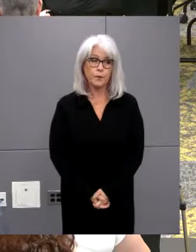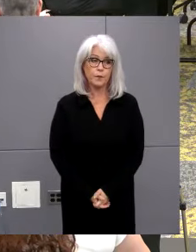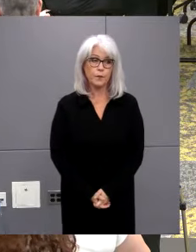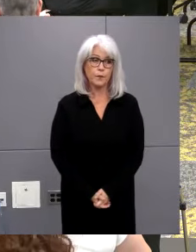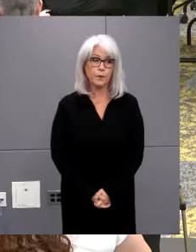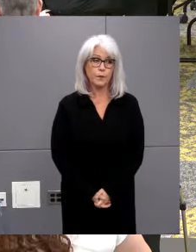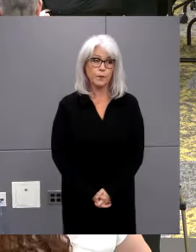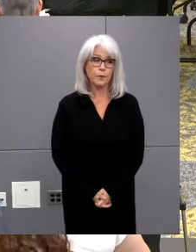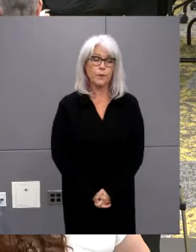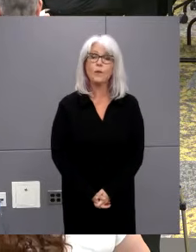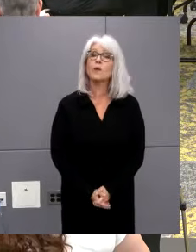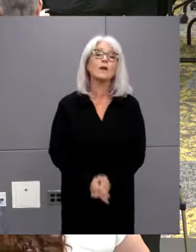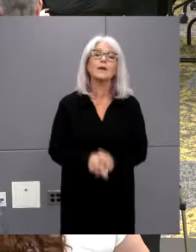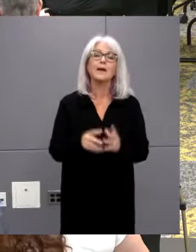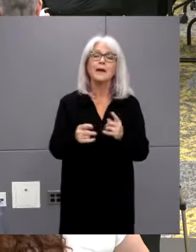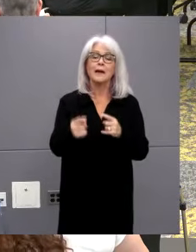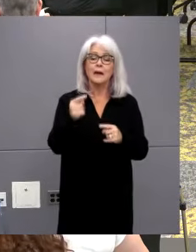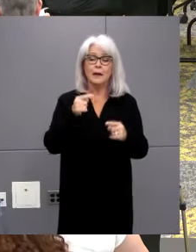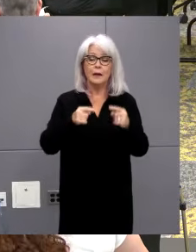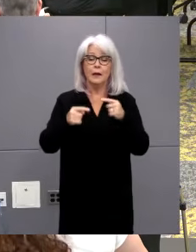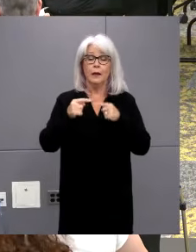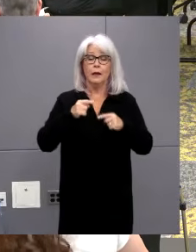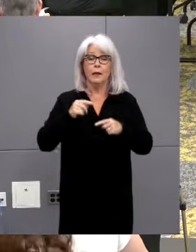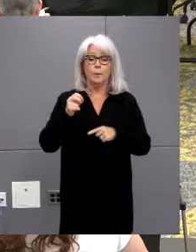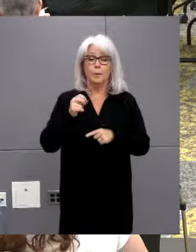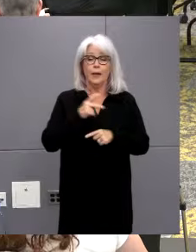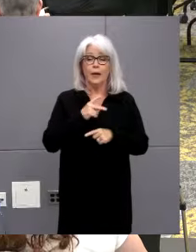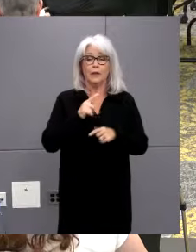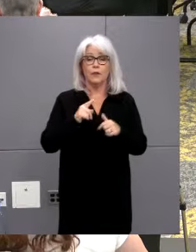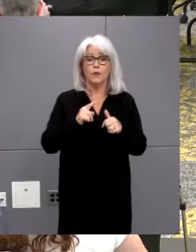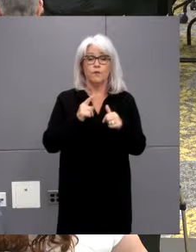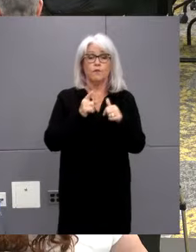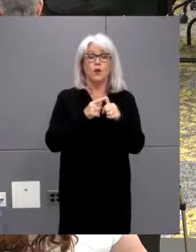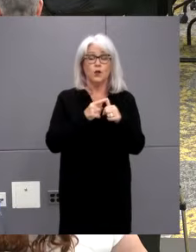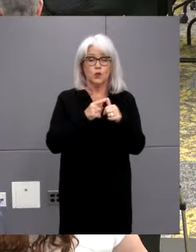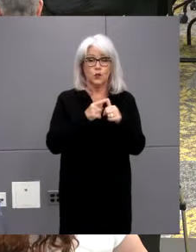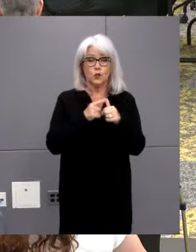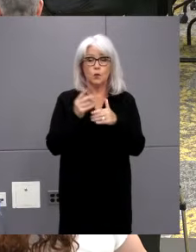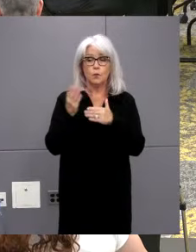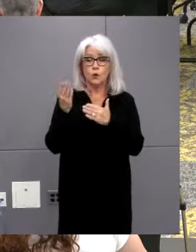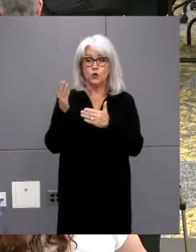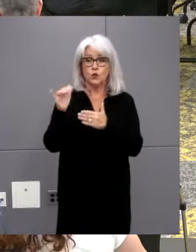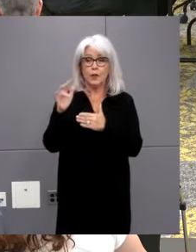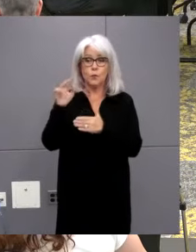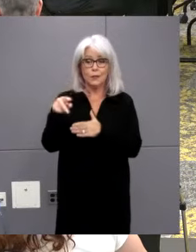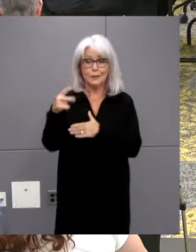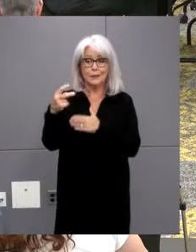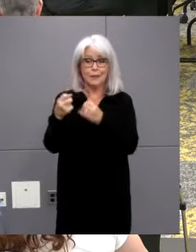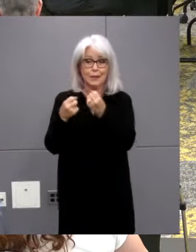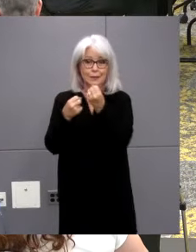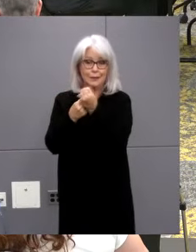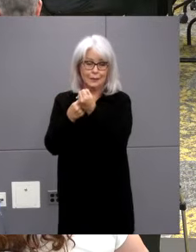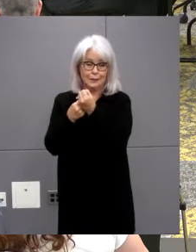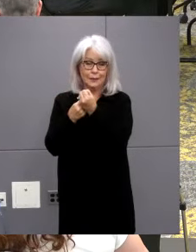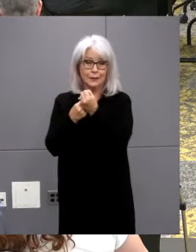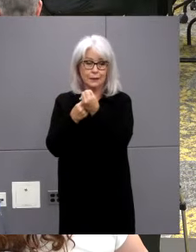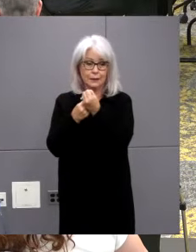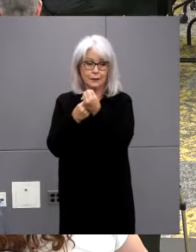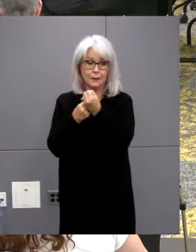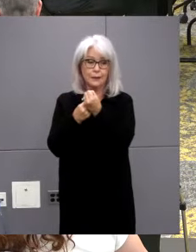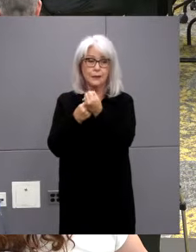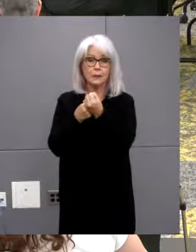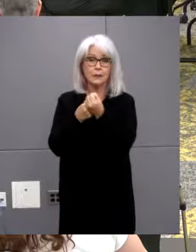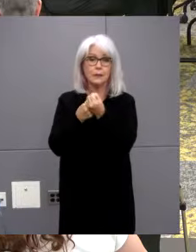Okay, we're back to the original motion that has been seconded. Motion to